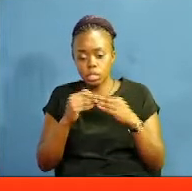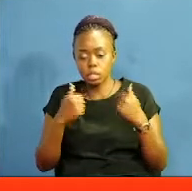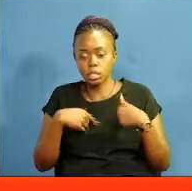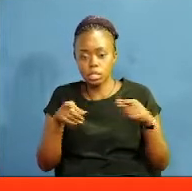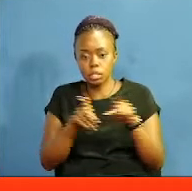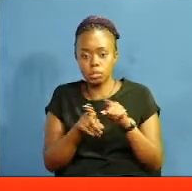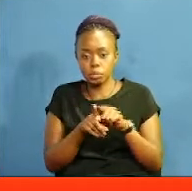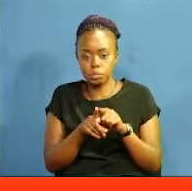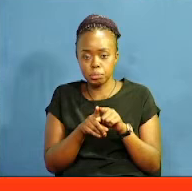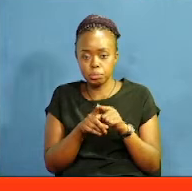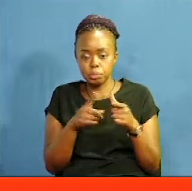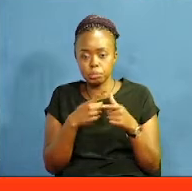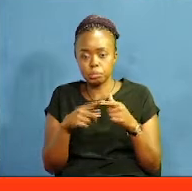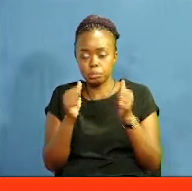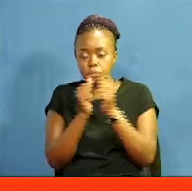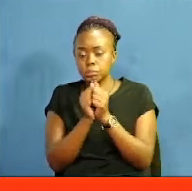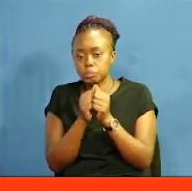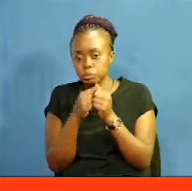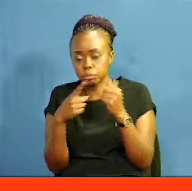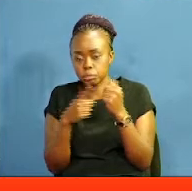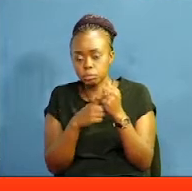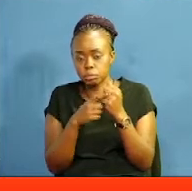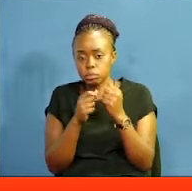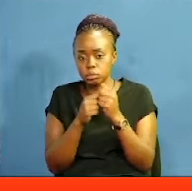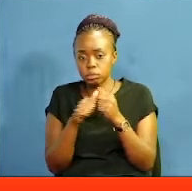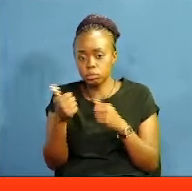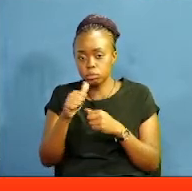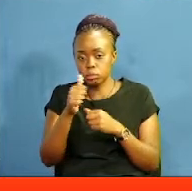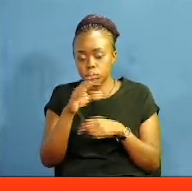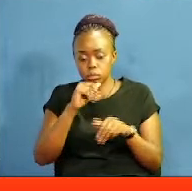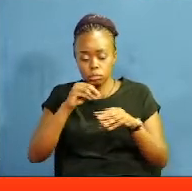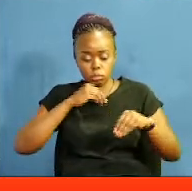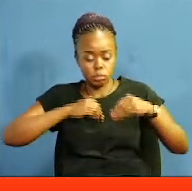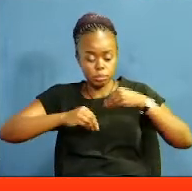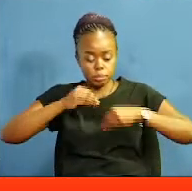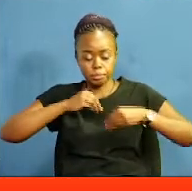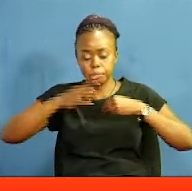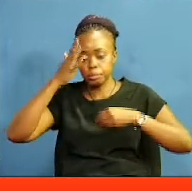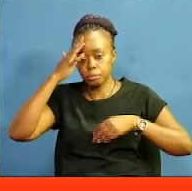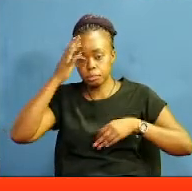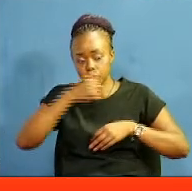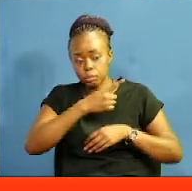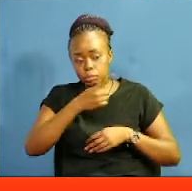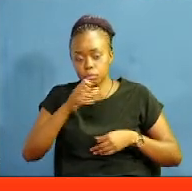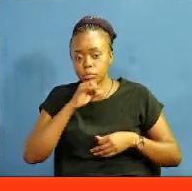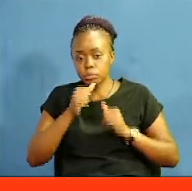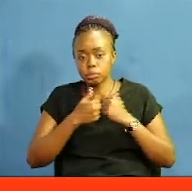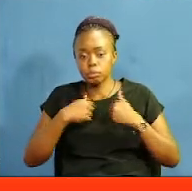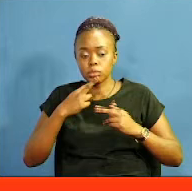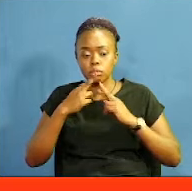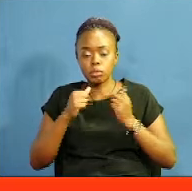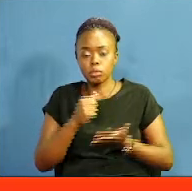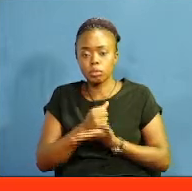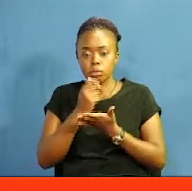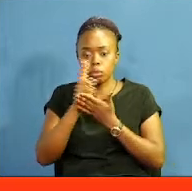is still the same, the system is still entrenched with corruption, I don't think if these economic models are going